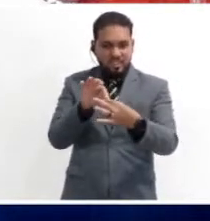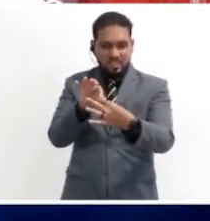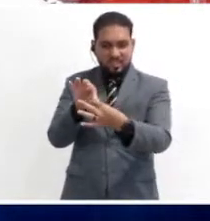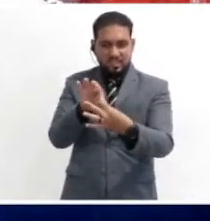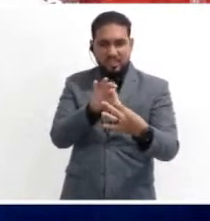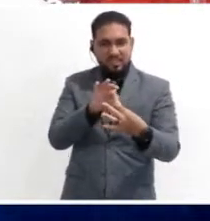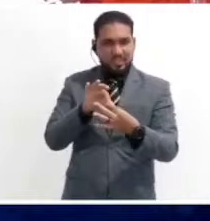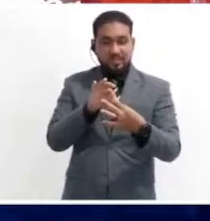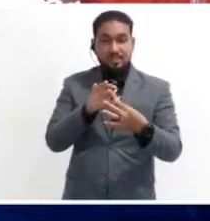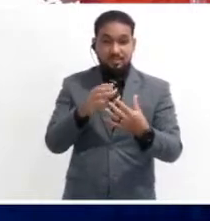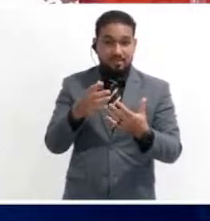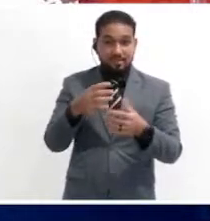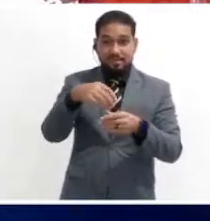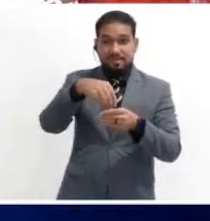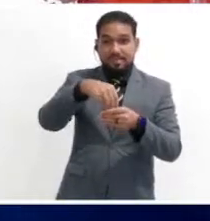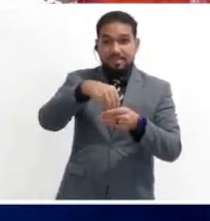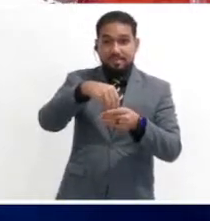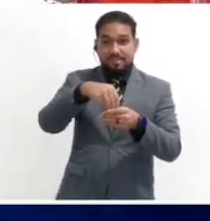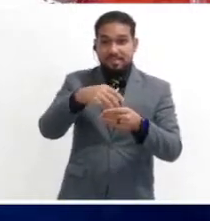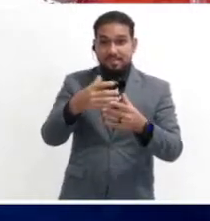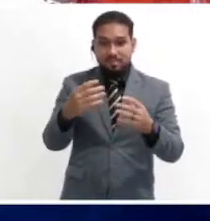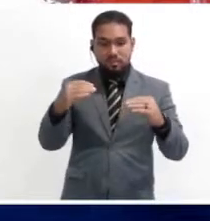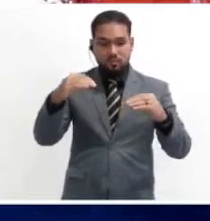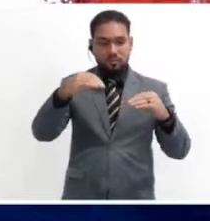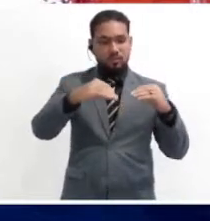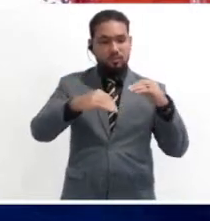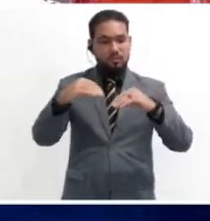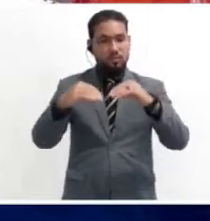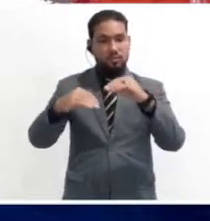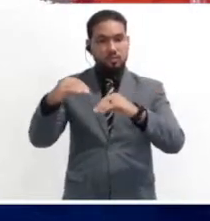packages. And so it's an important